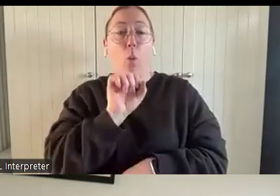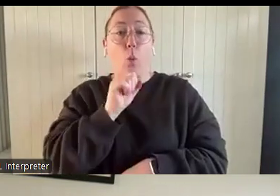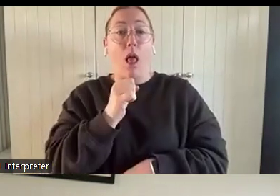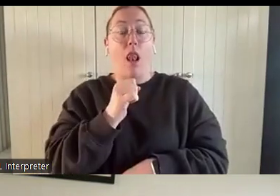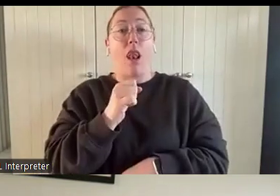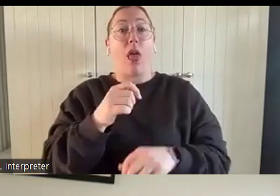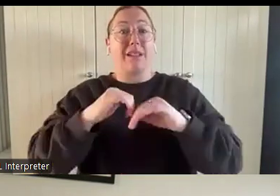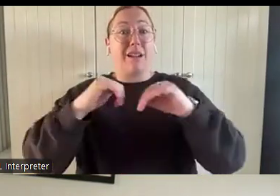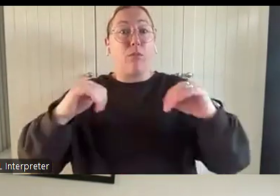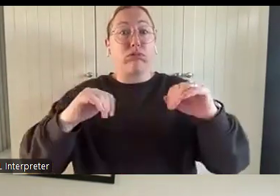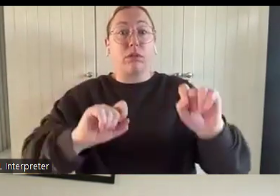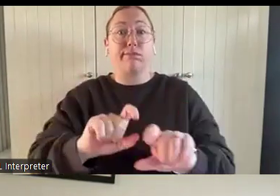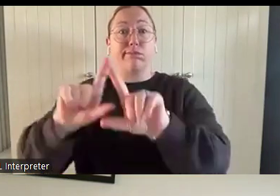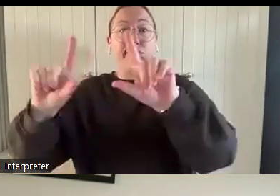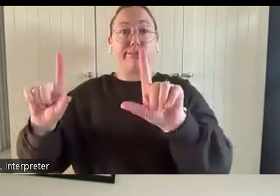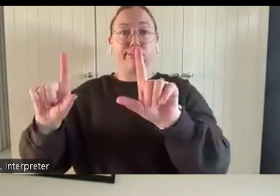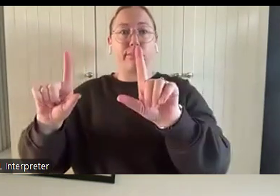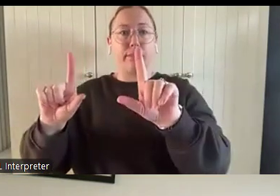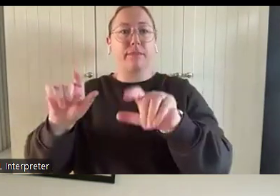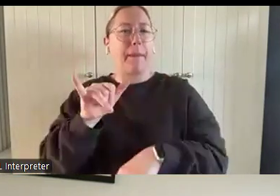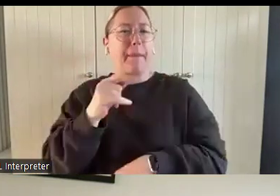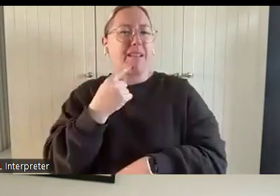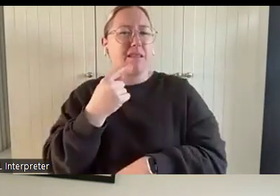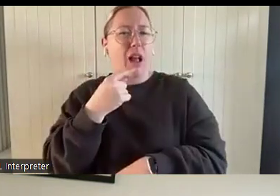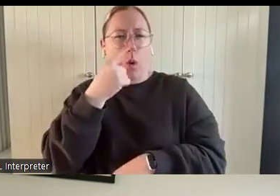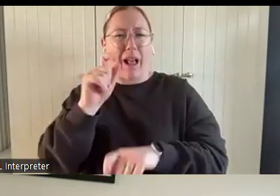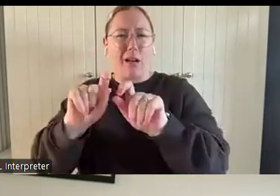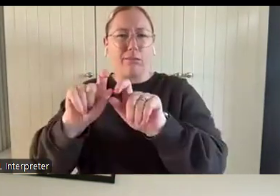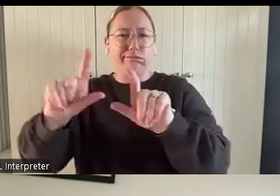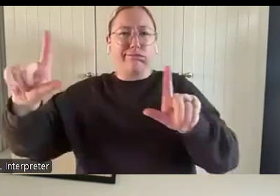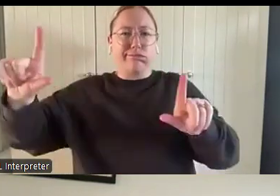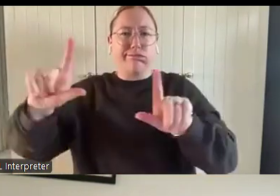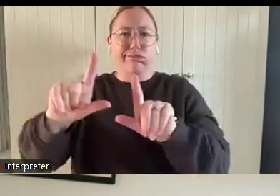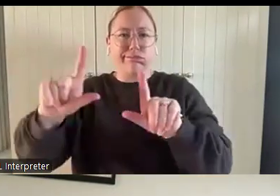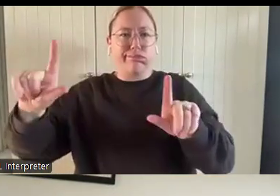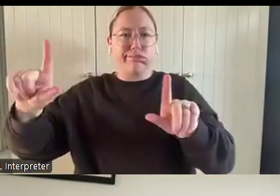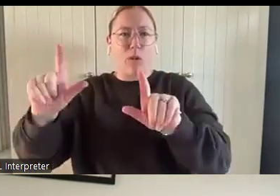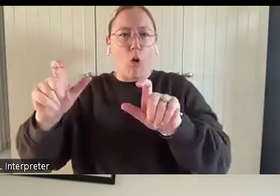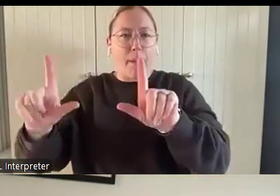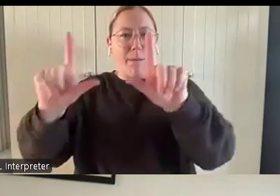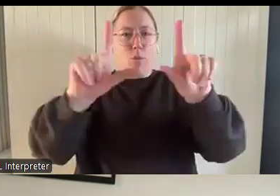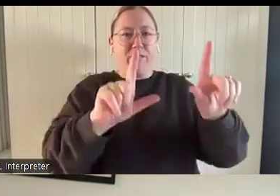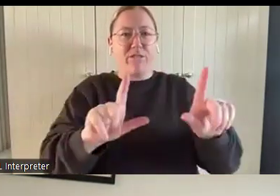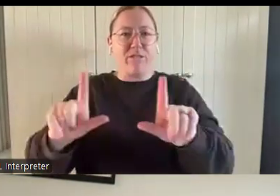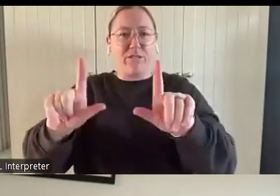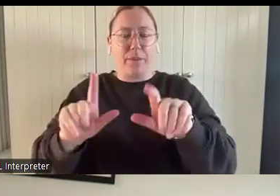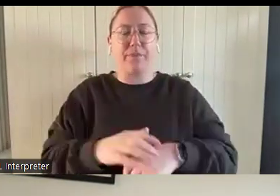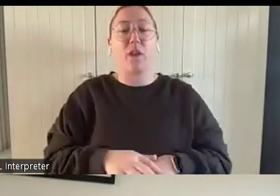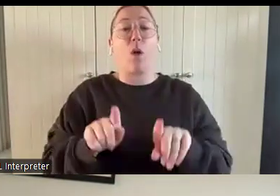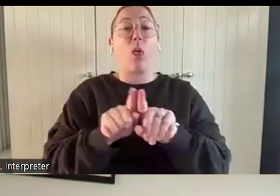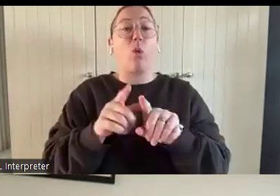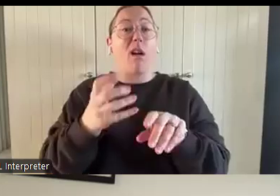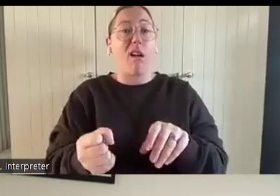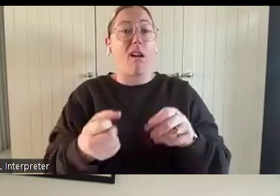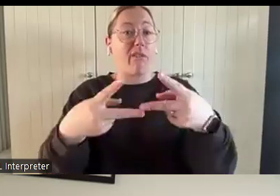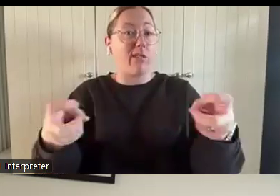window. Might make it easier for you to kind of resize or reposition her if you need to. We also have closed captions, which